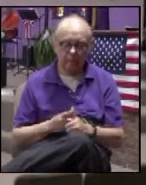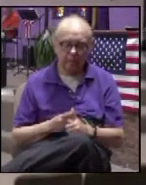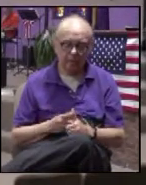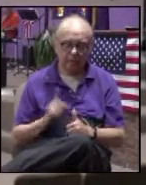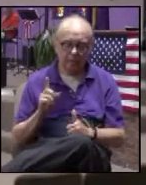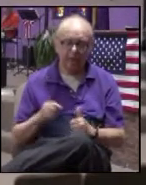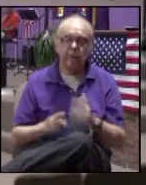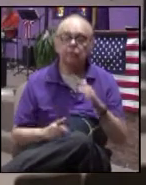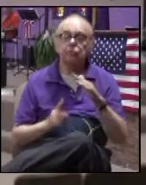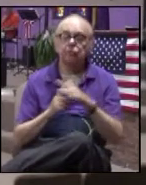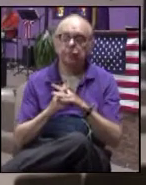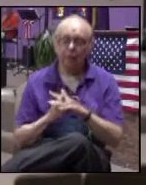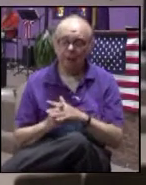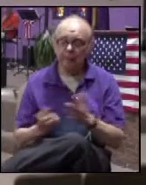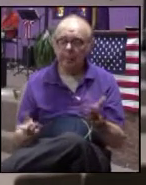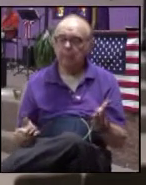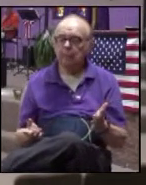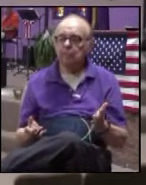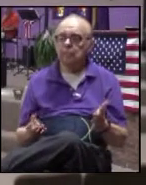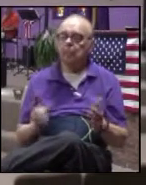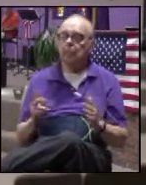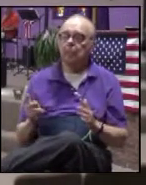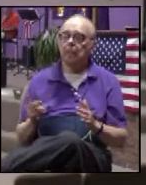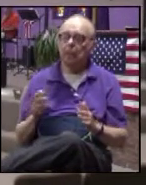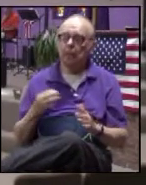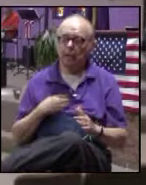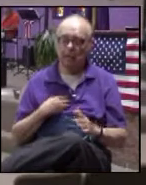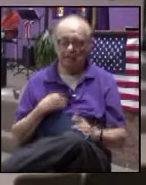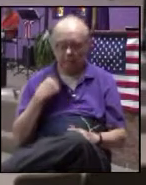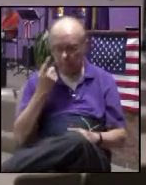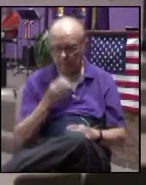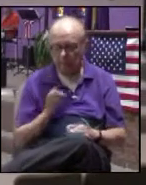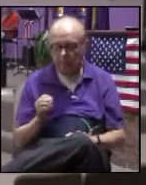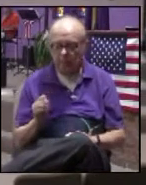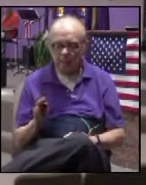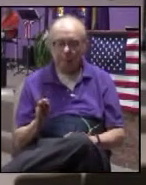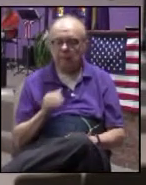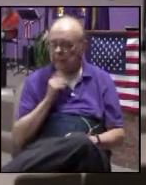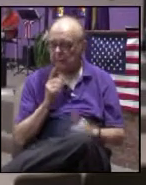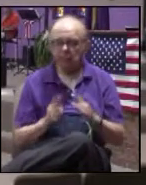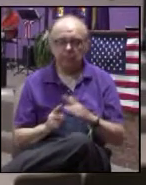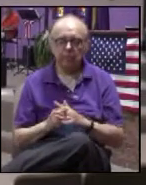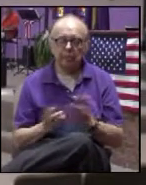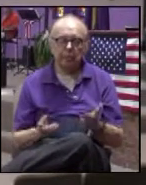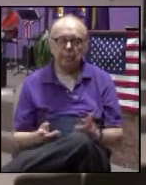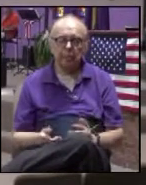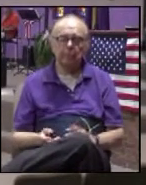up. All right? We have Facebook, that's fine. That's not showing up.